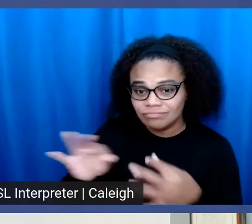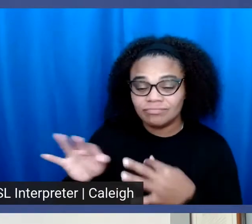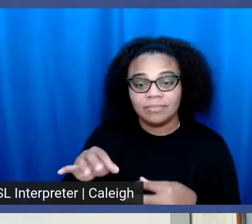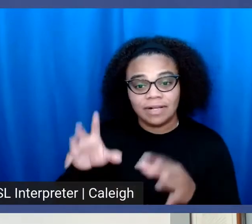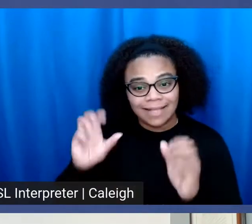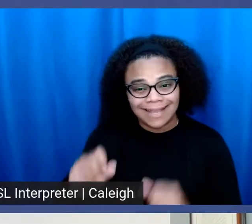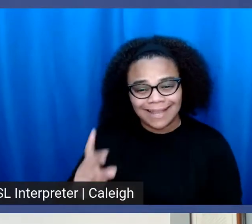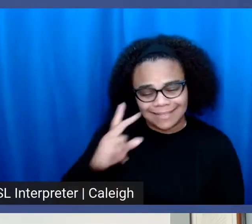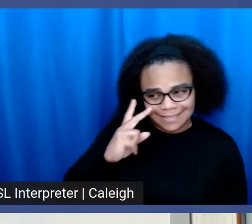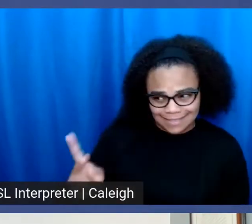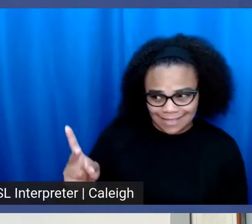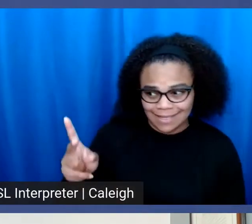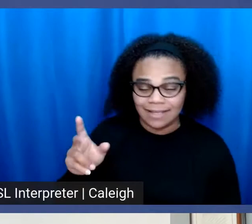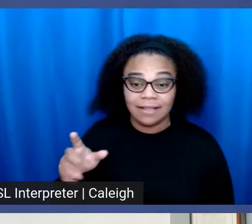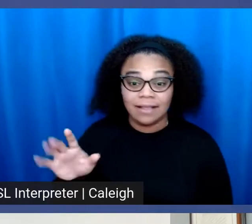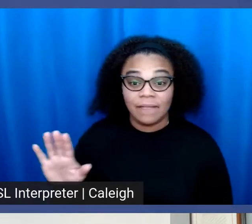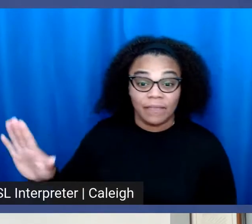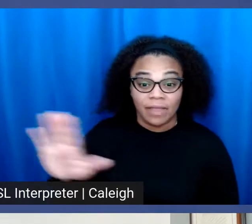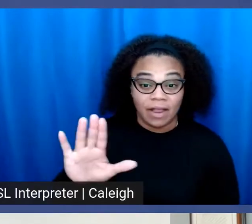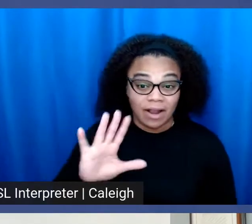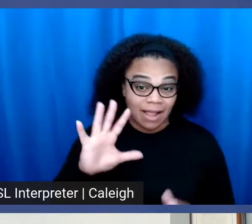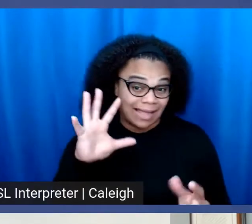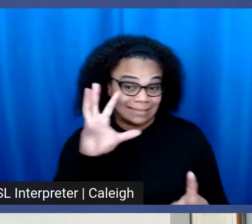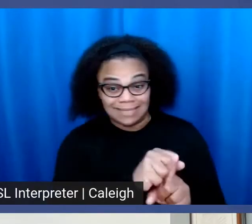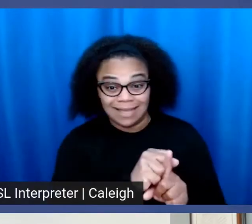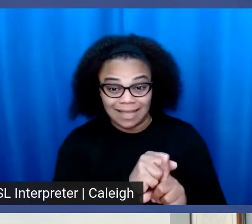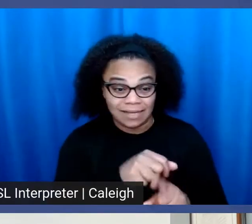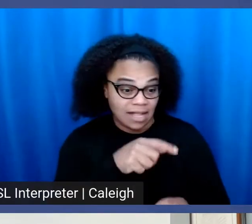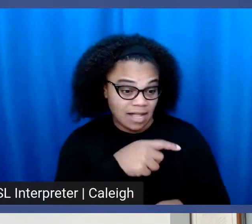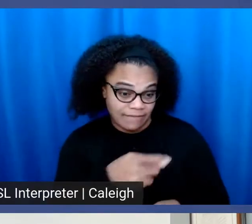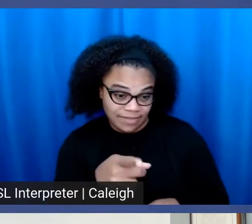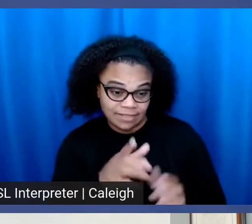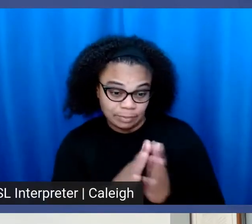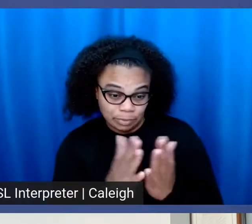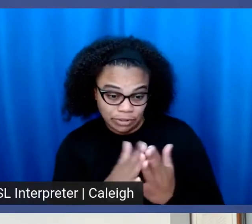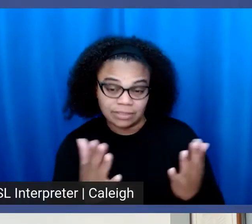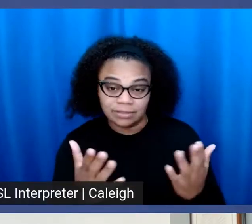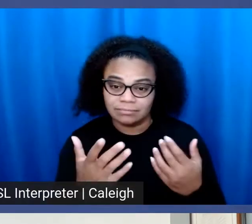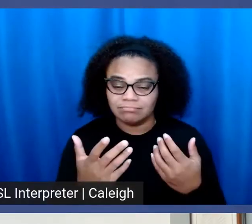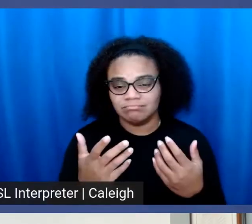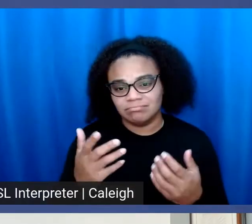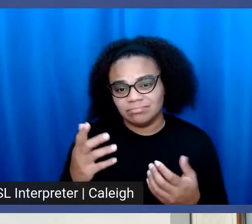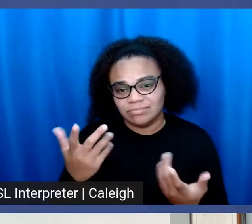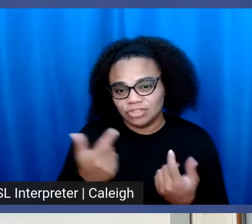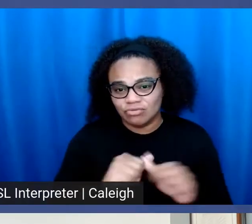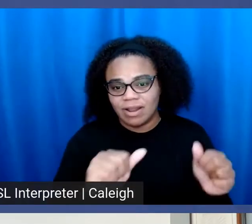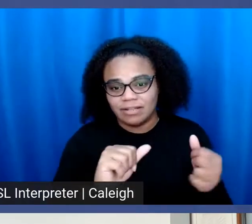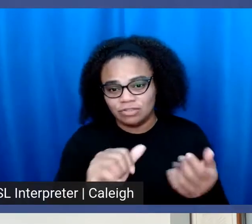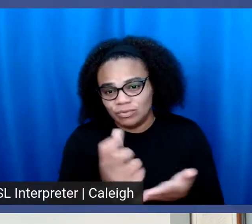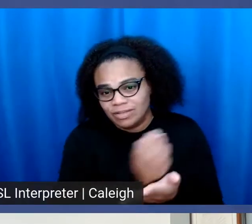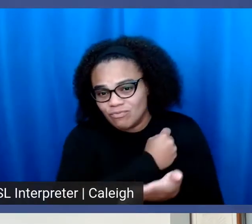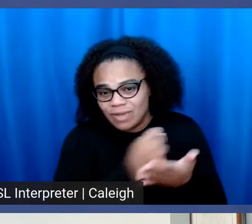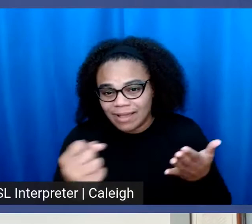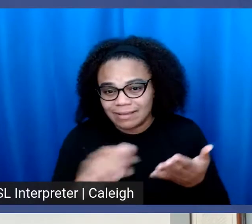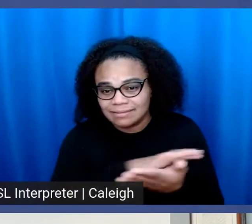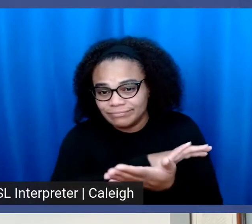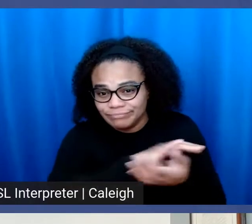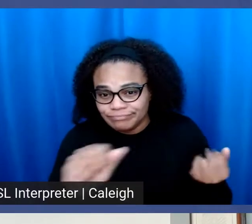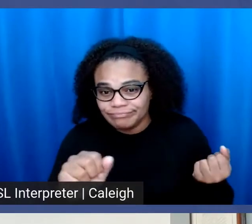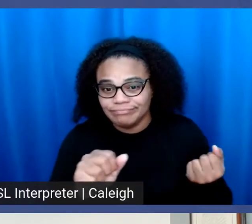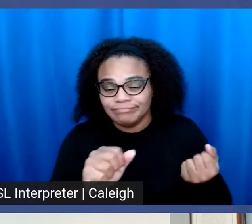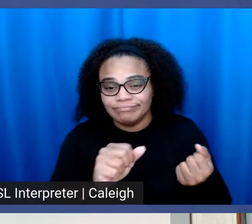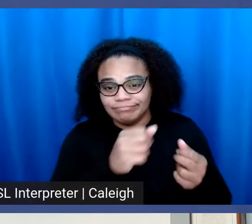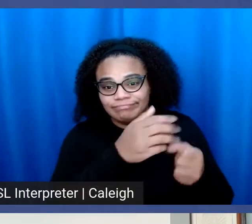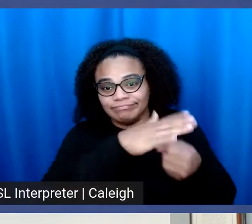these books are really an attempt to erase and silence them. They called it out. And they, as I said, they did